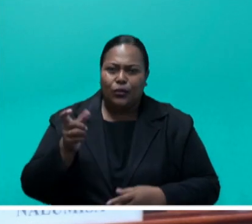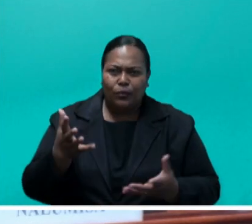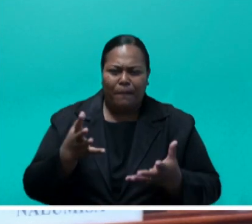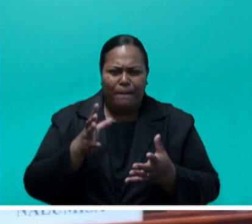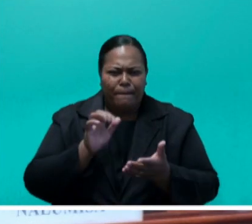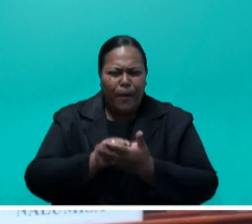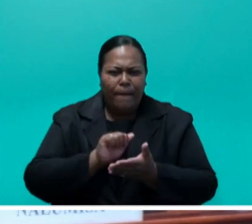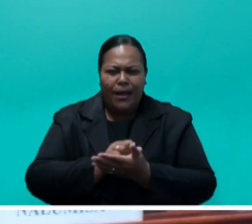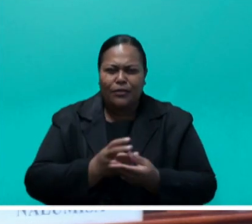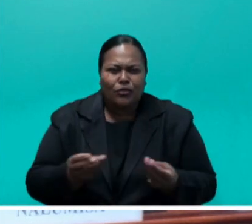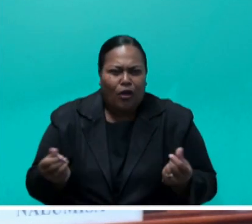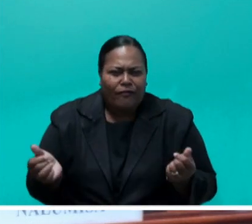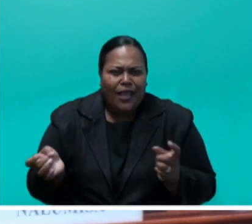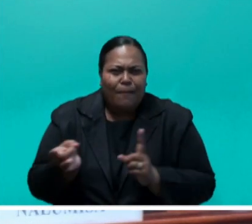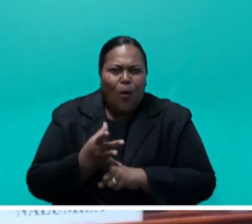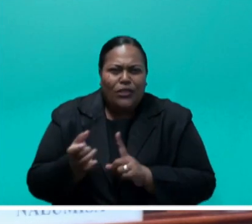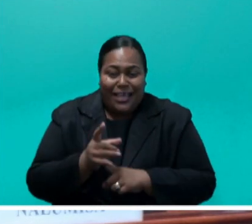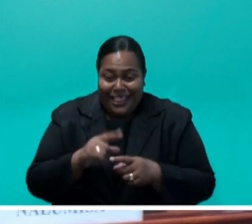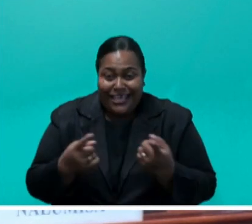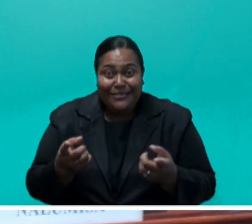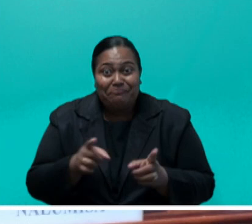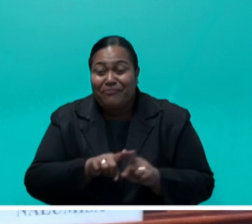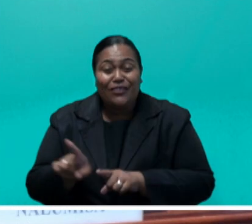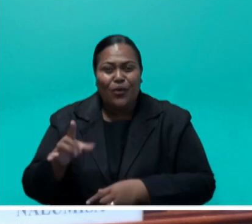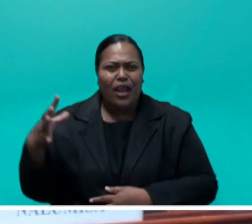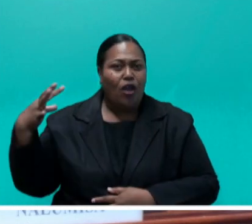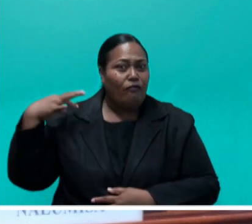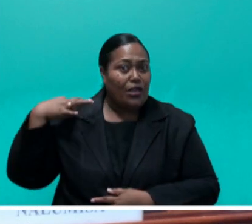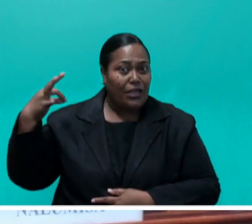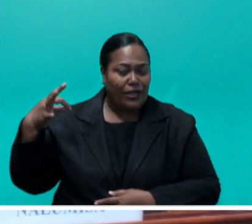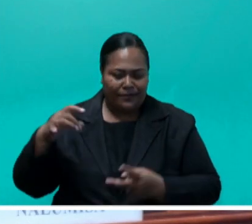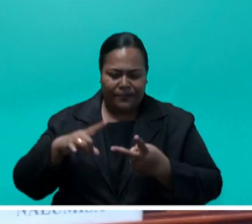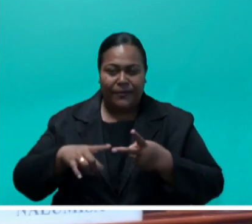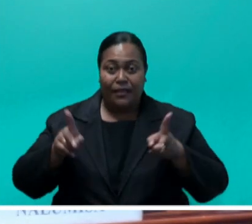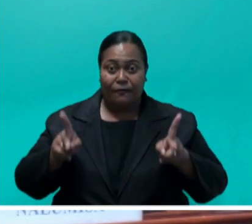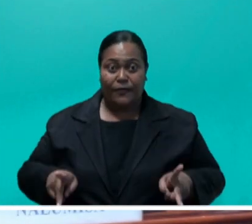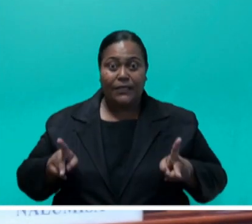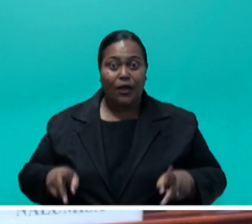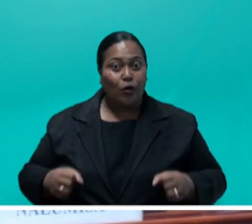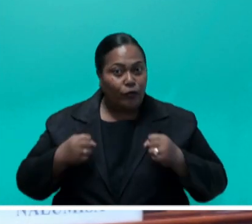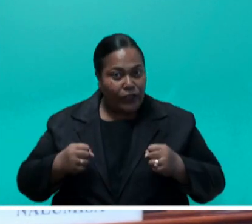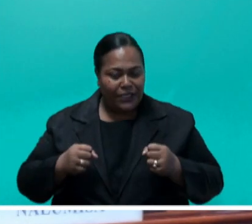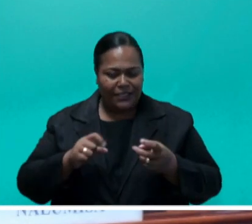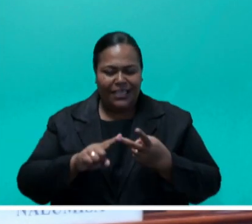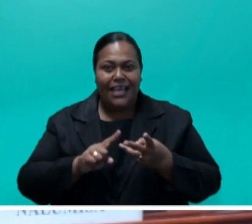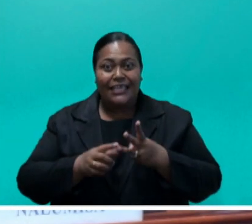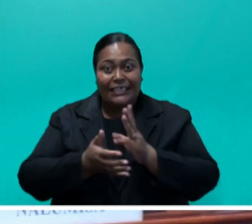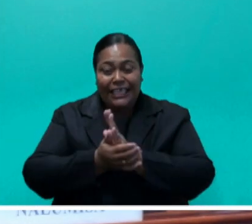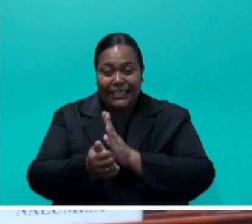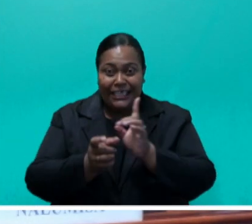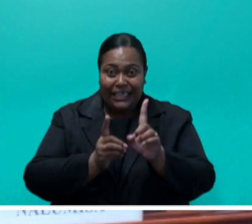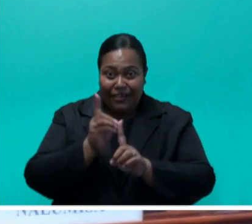components: volunteering, physical fitness, skill development,